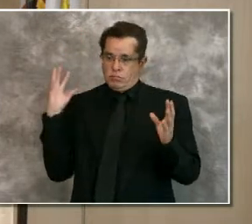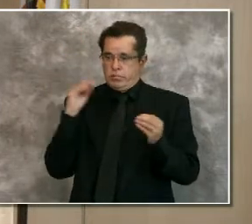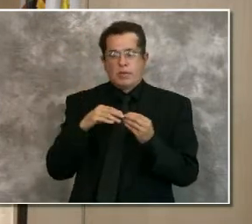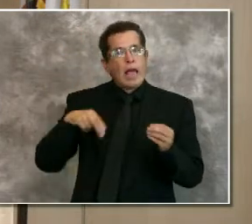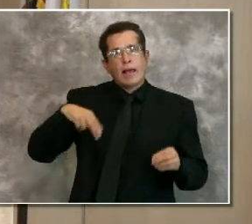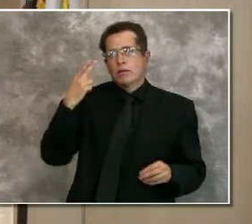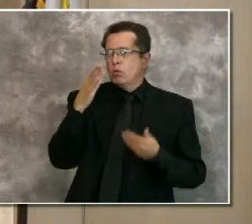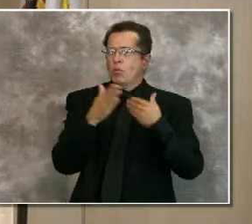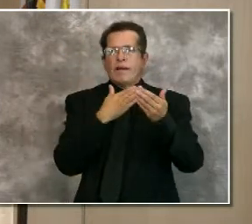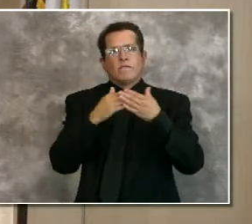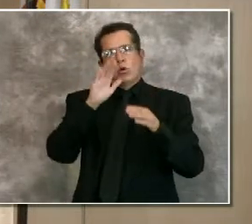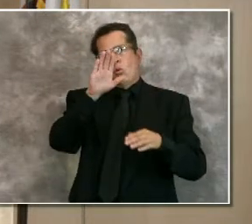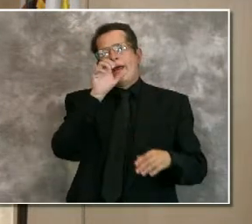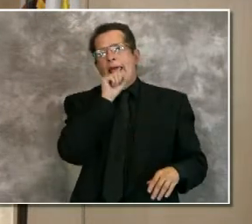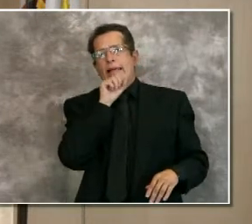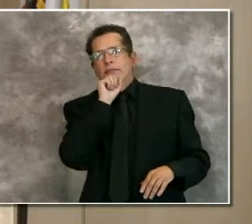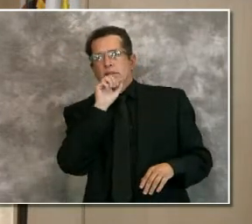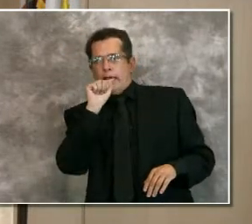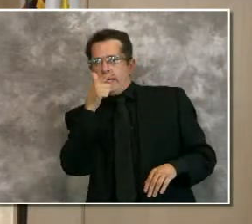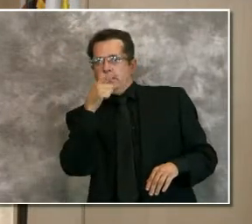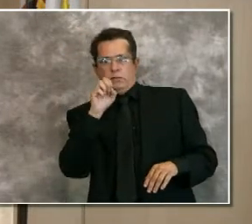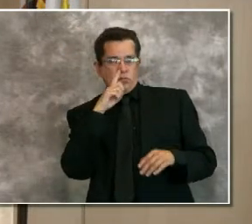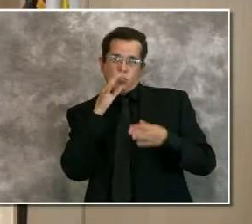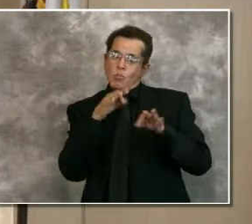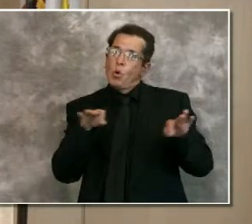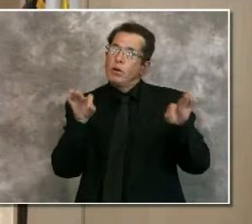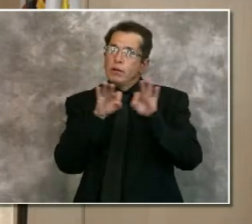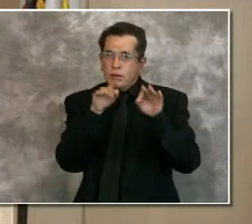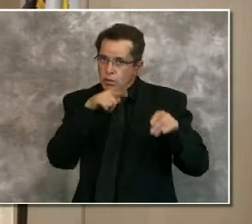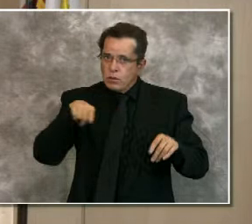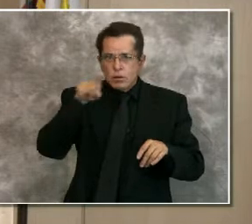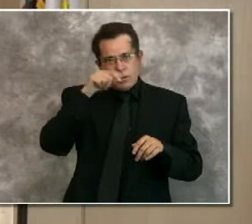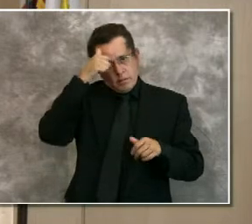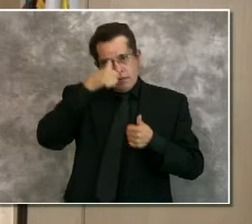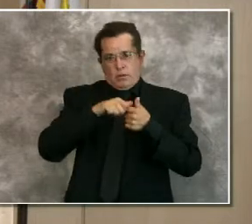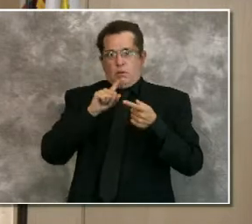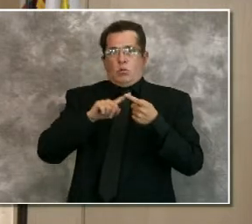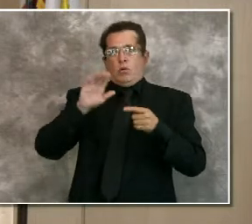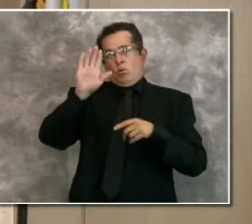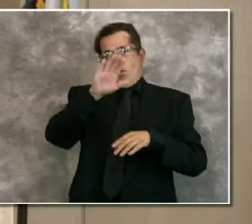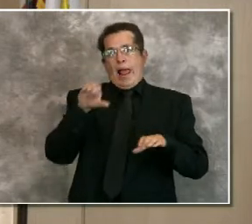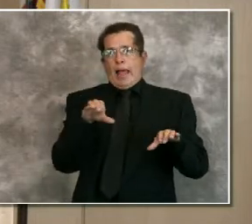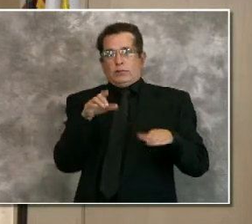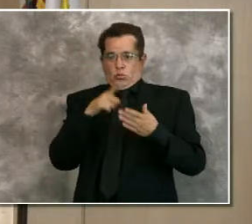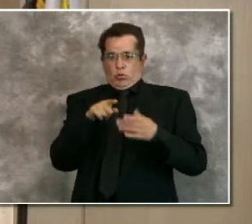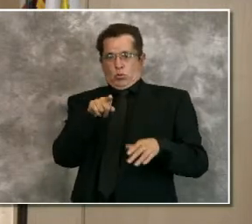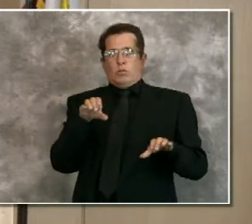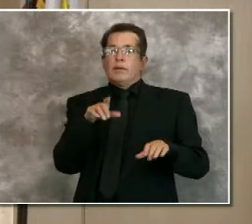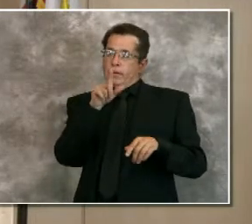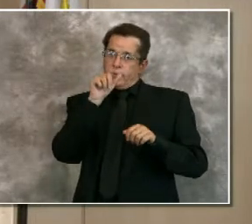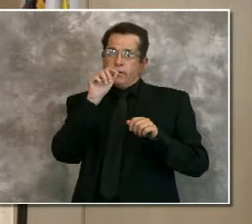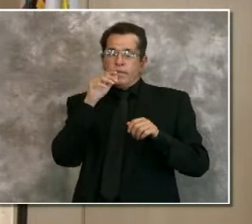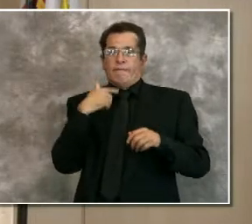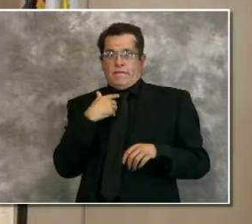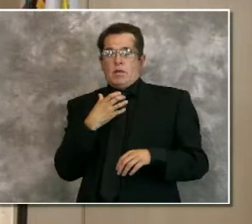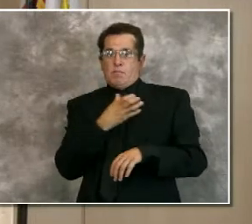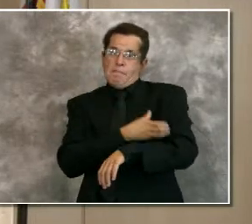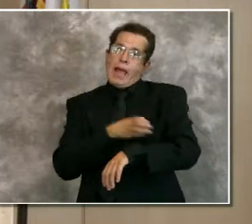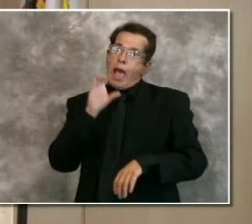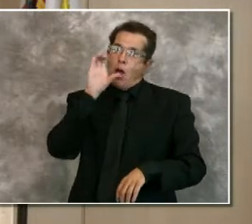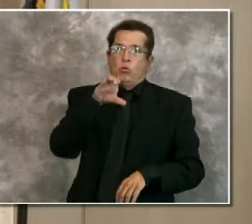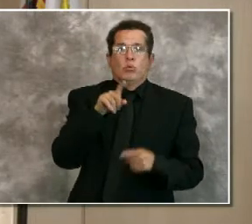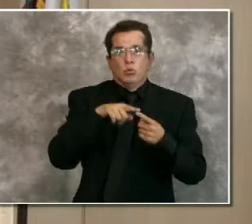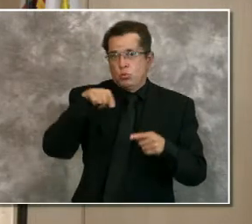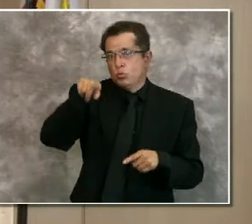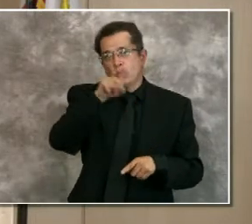Whatever age group you fall in, it is vital that everyone remembers that our actions have power and can save lives. We